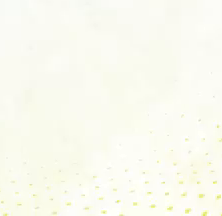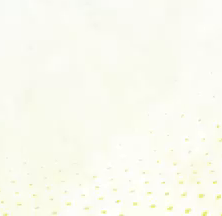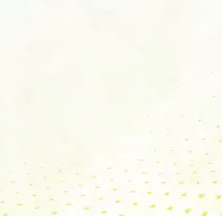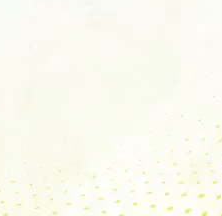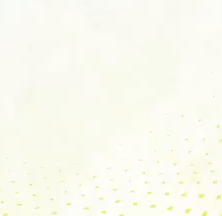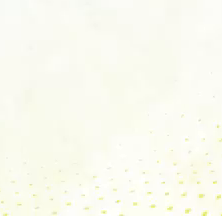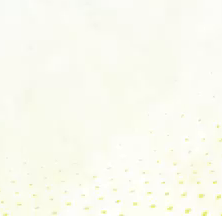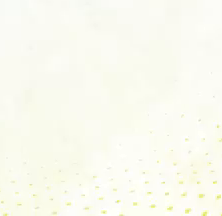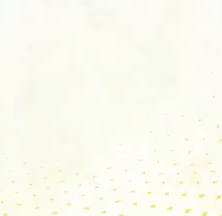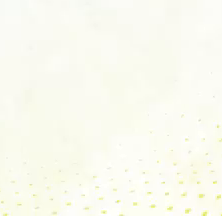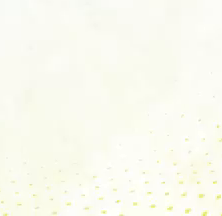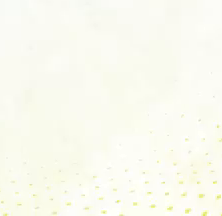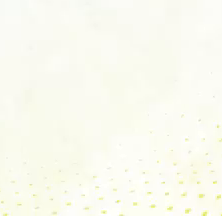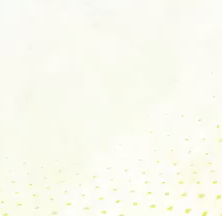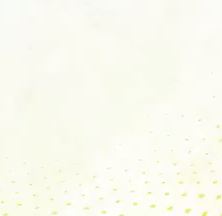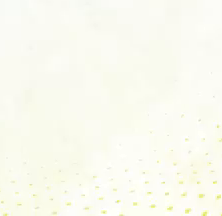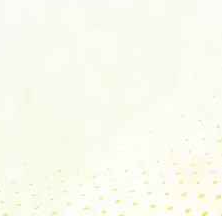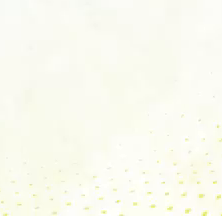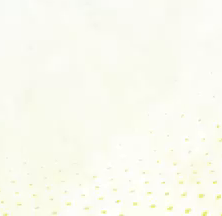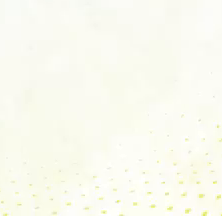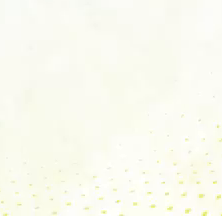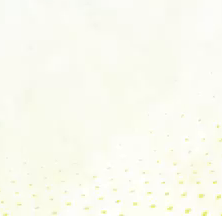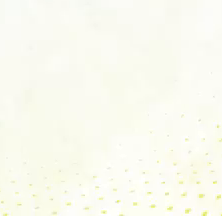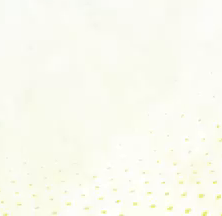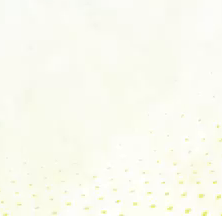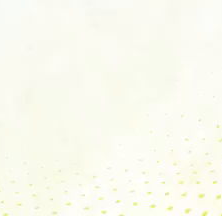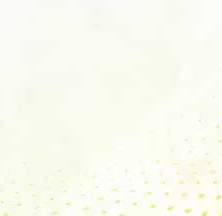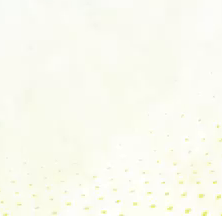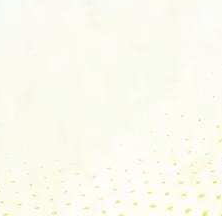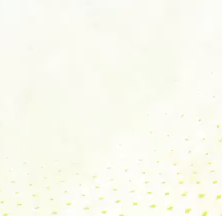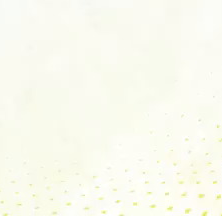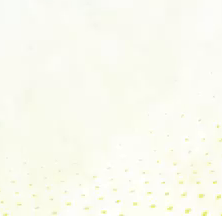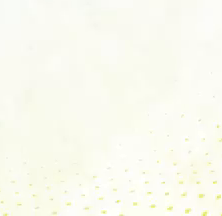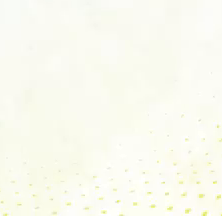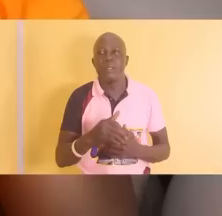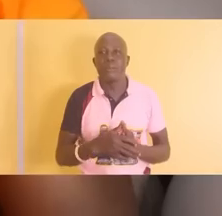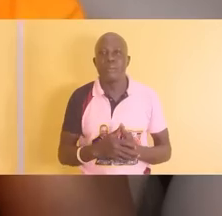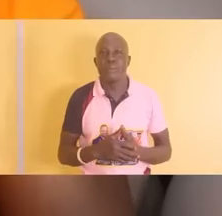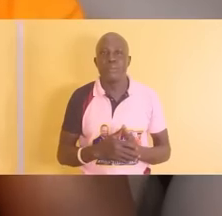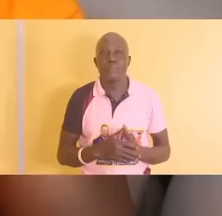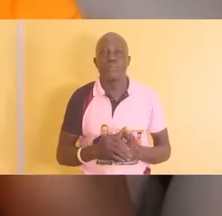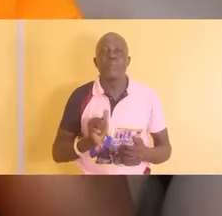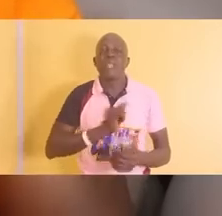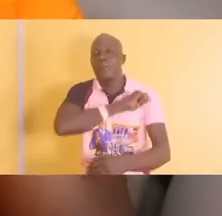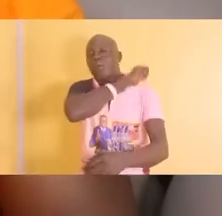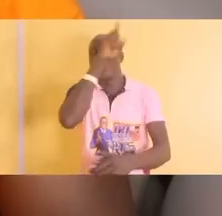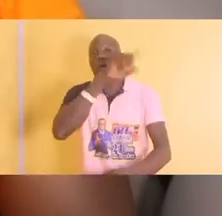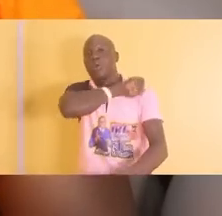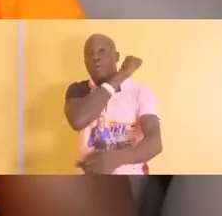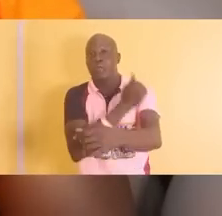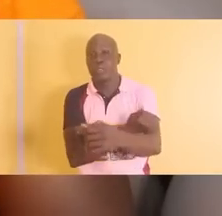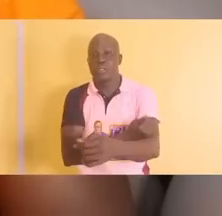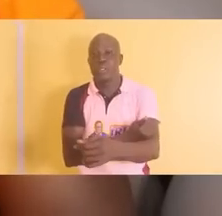share my share, and you couldn't do your thing, you. If you initially see you, would you pay with daddy? I said, come back.